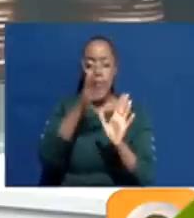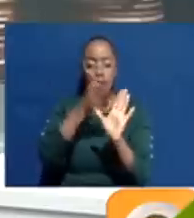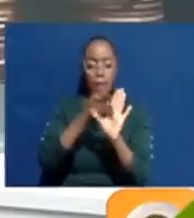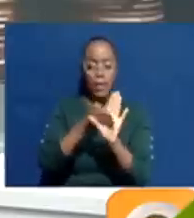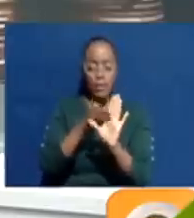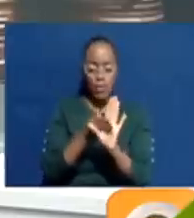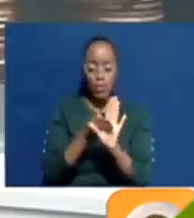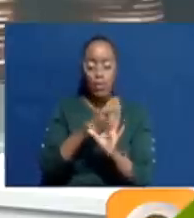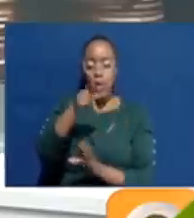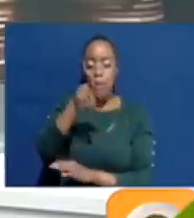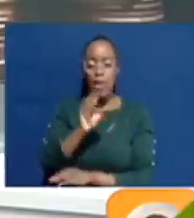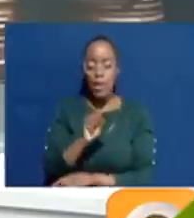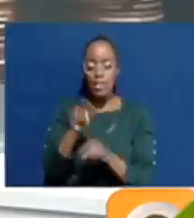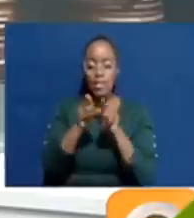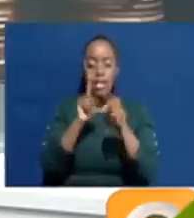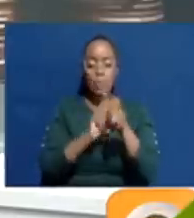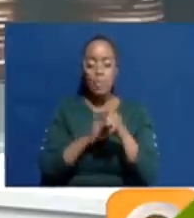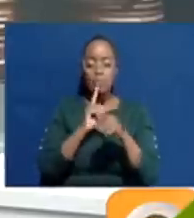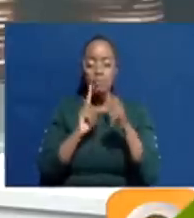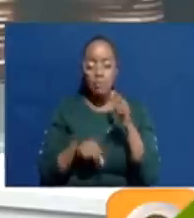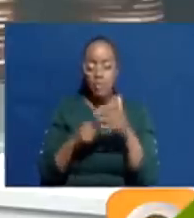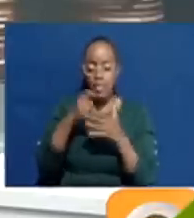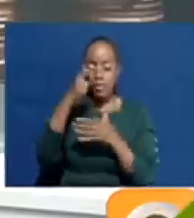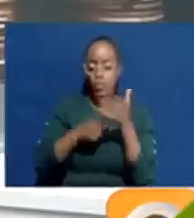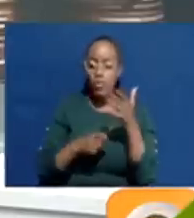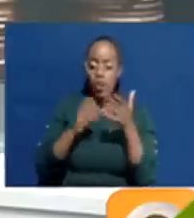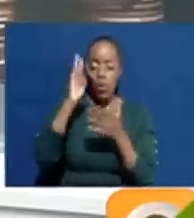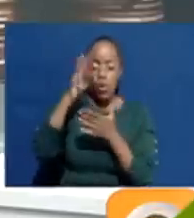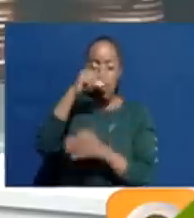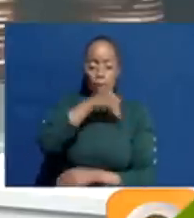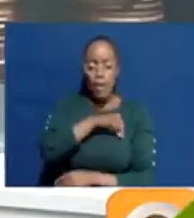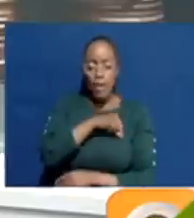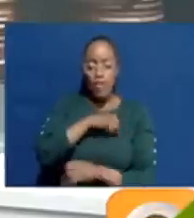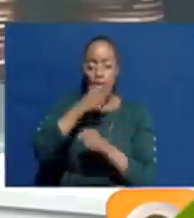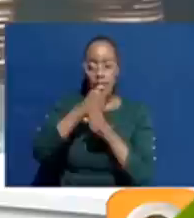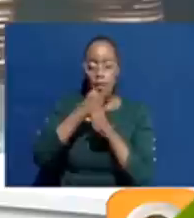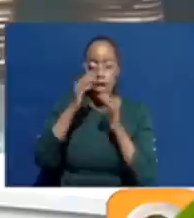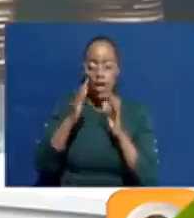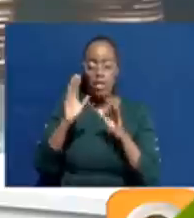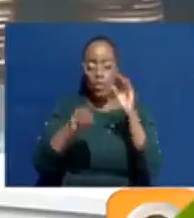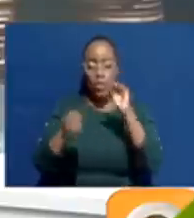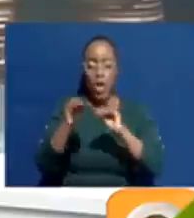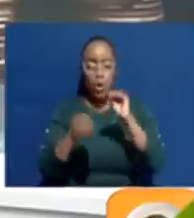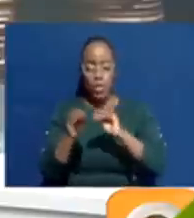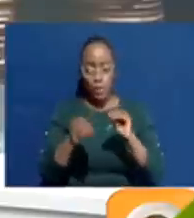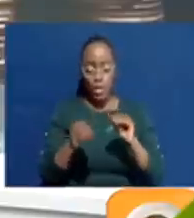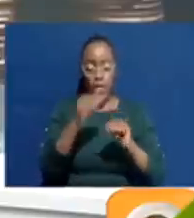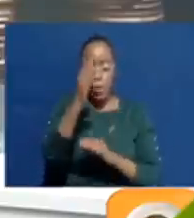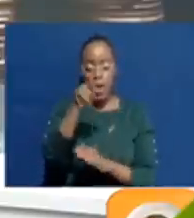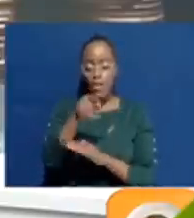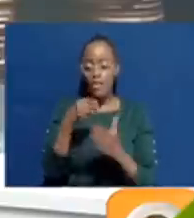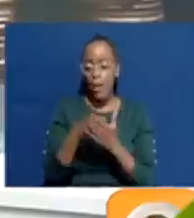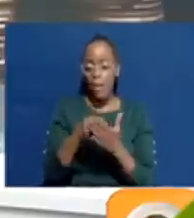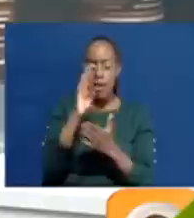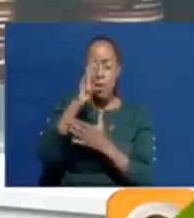participation. The PS at the same time maintained that the levy will be beneficial to employee contributors as the fund will not be subjected